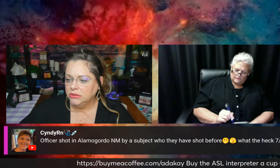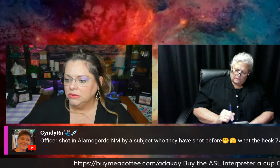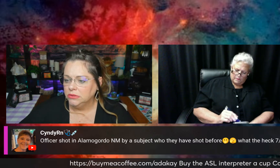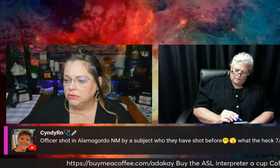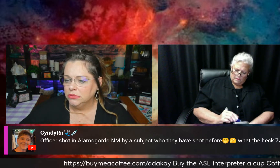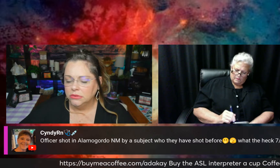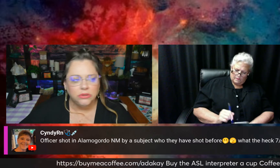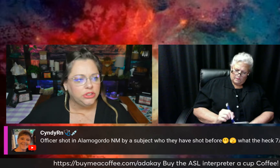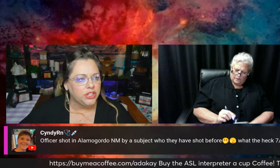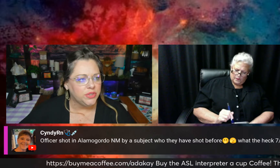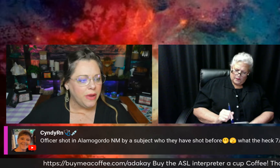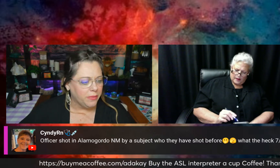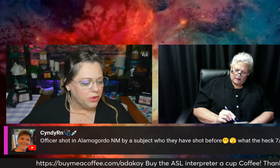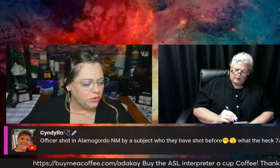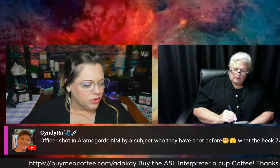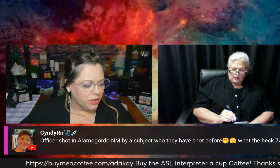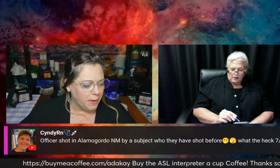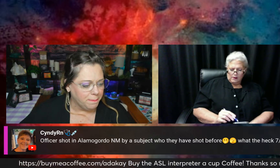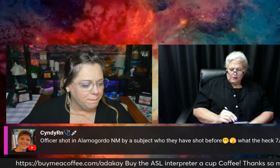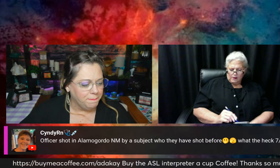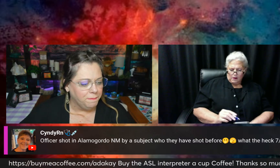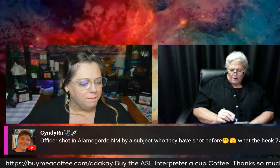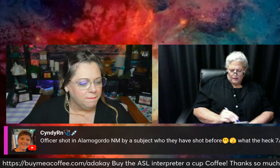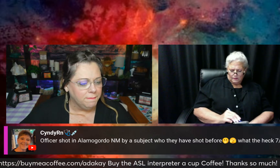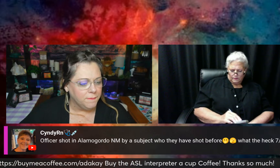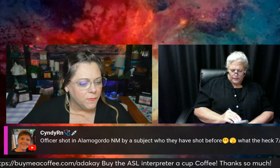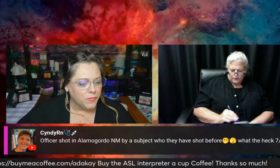What? Judge is back, but no jury.